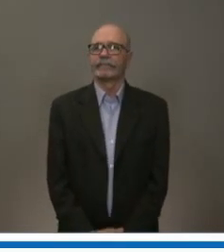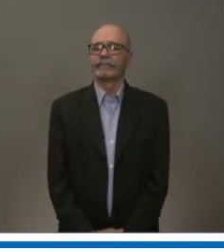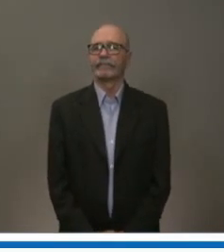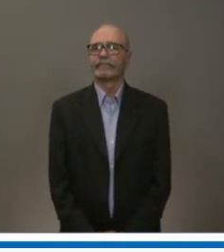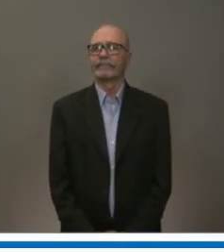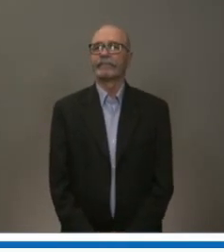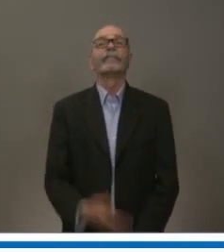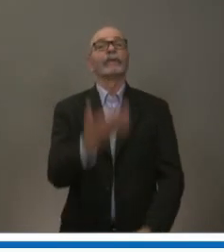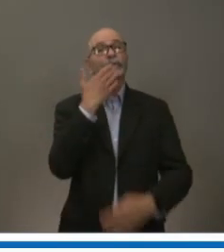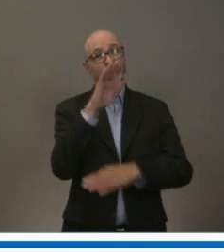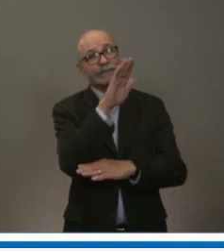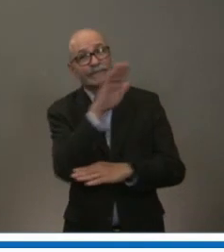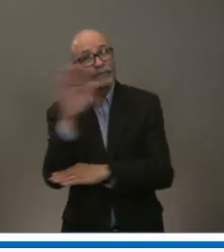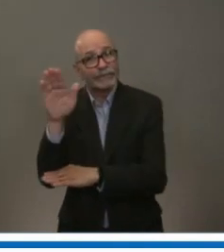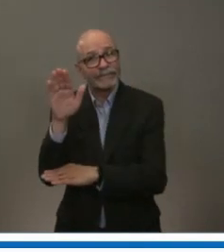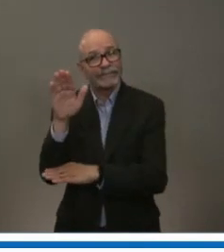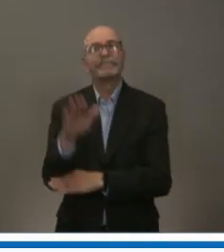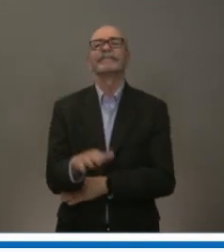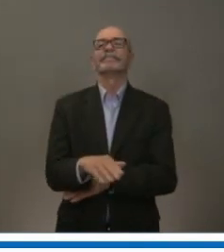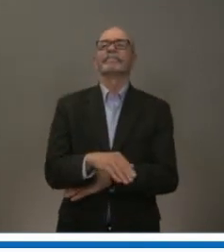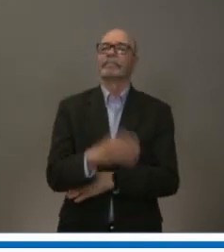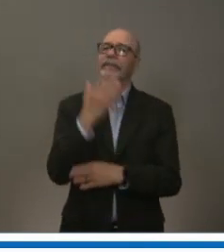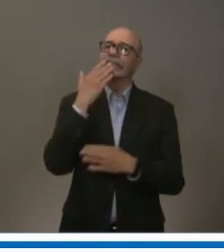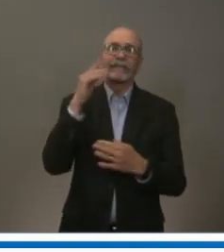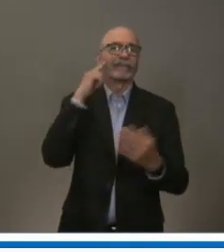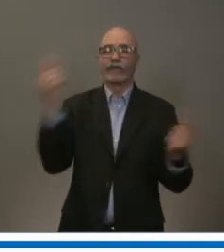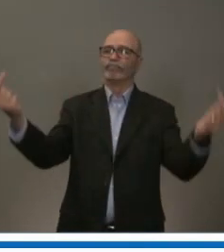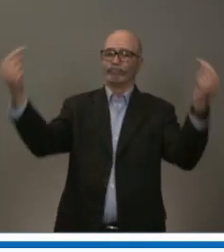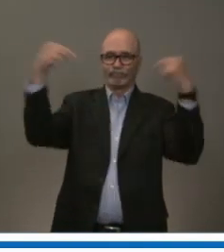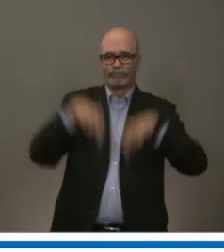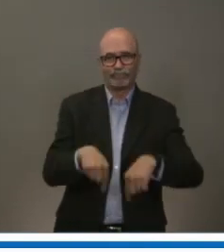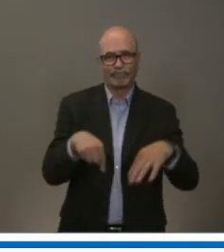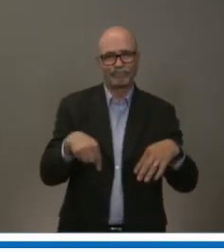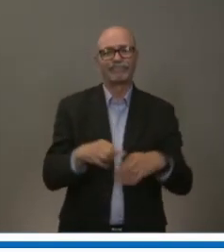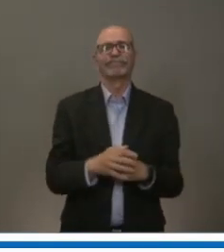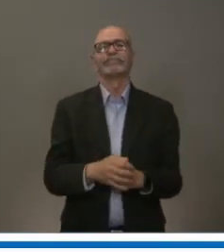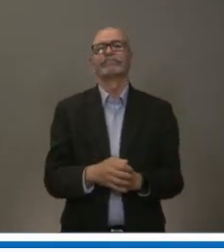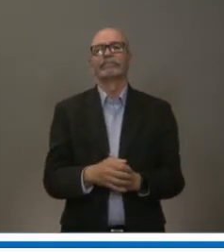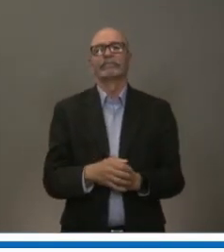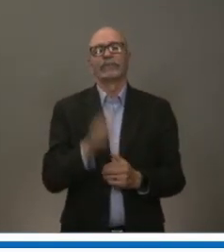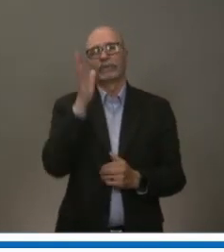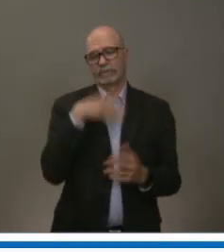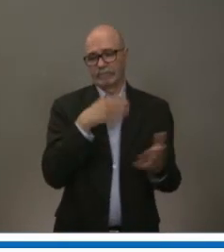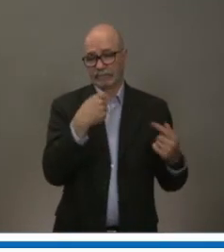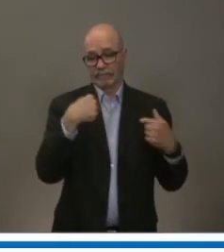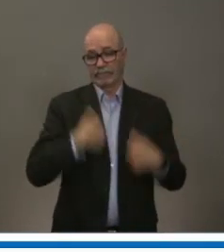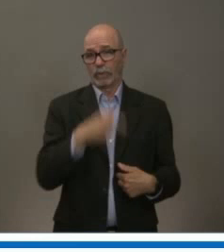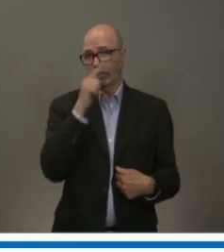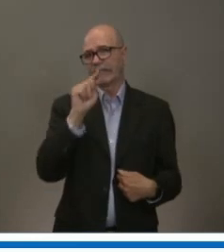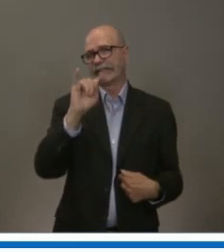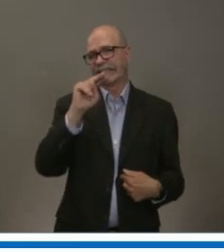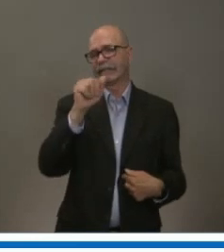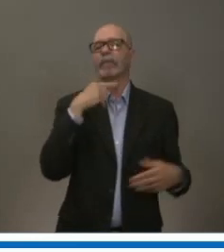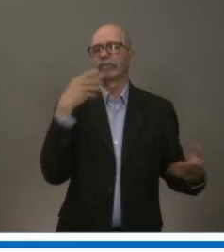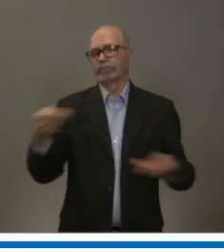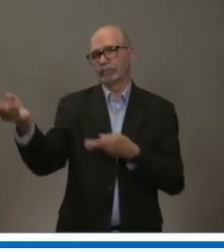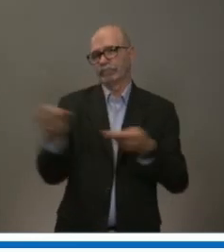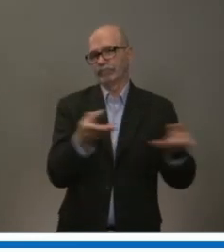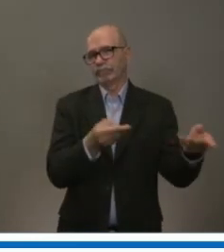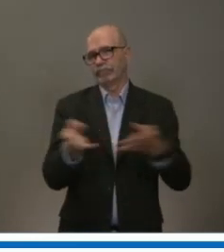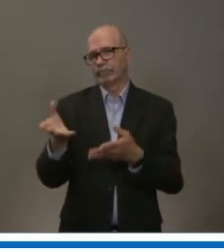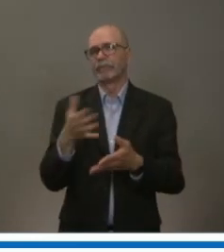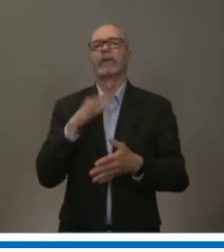Good afternoon, and thank you for joining us. My name is Tina Tebow, and I will be your moderator for this afternoon's news conference. Joining us today, the Honourable Steve